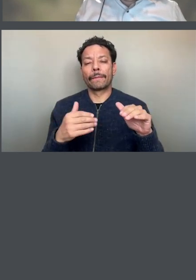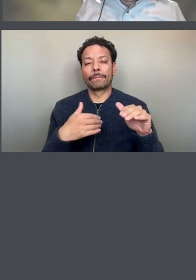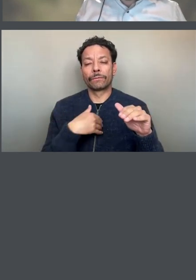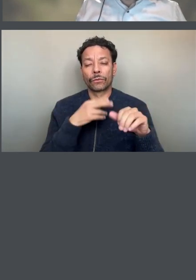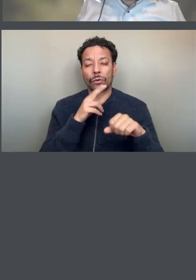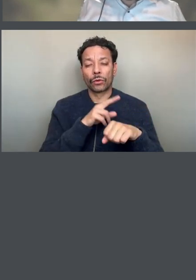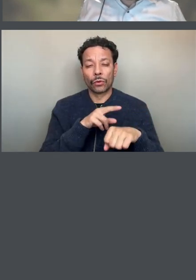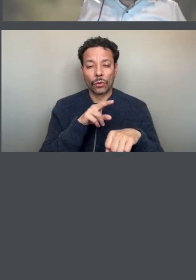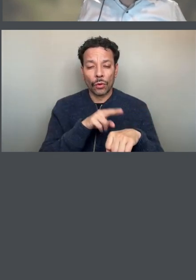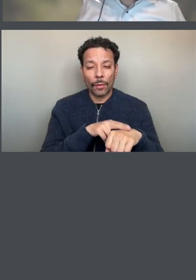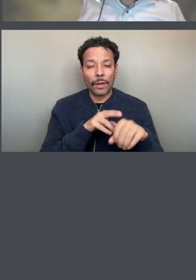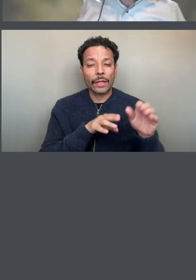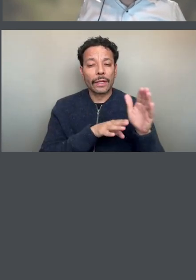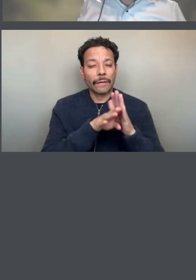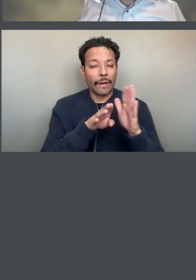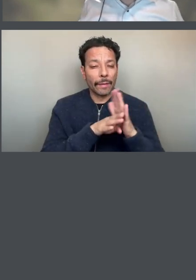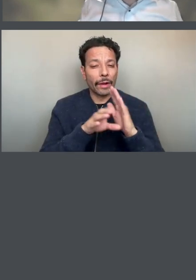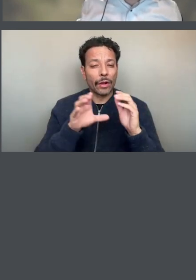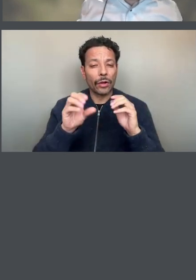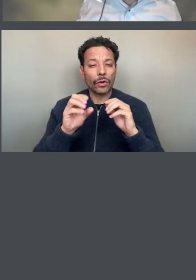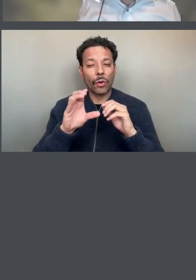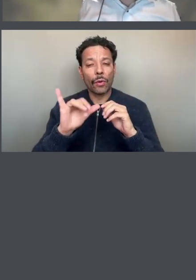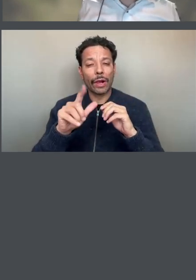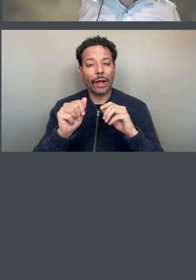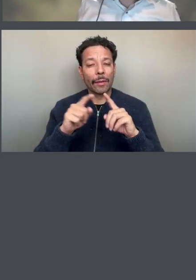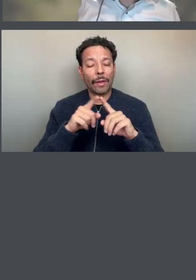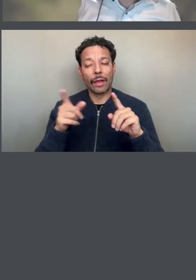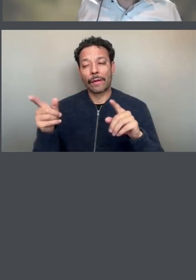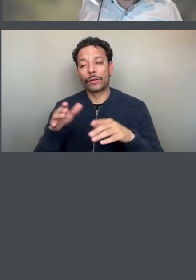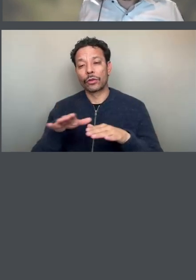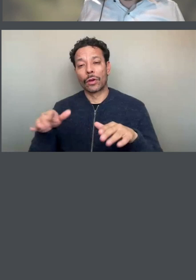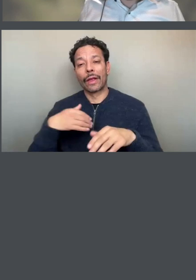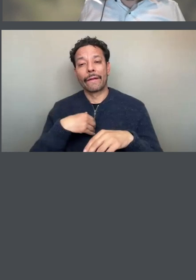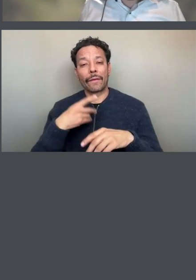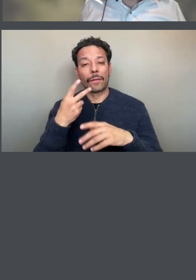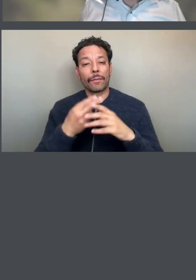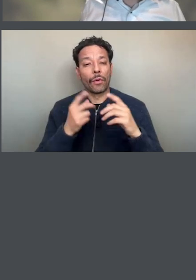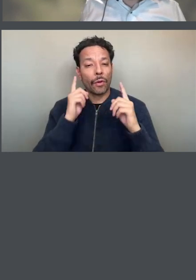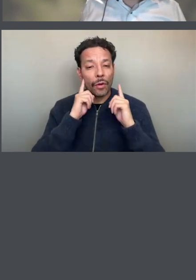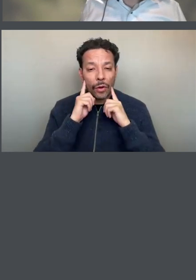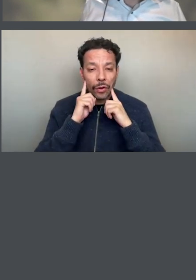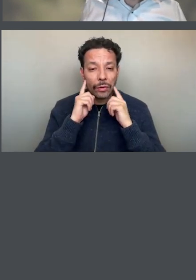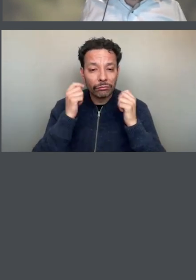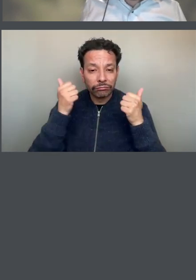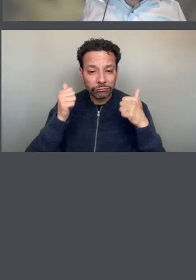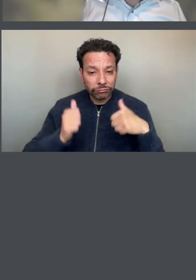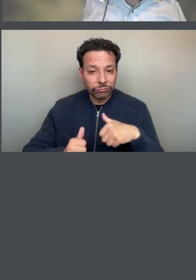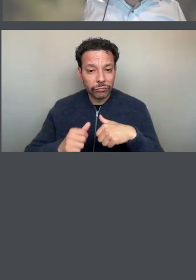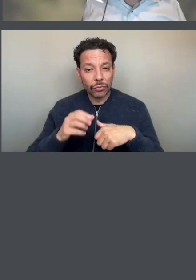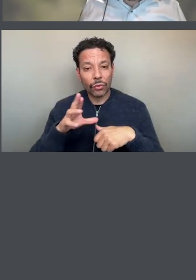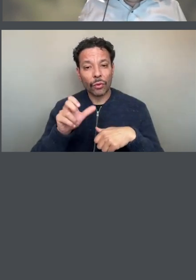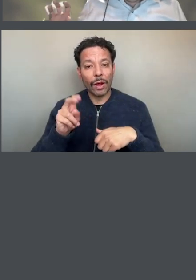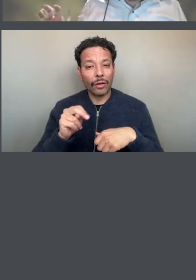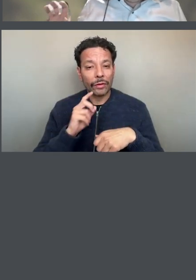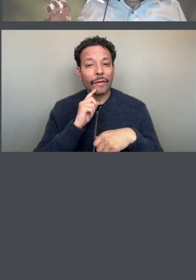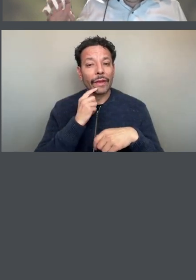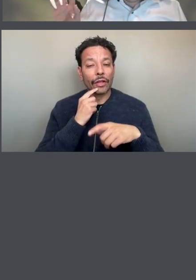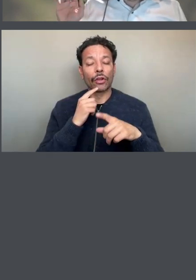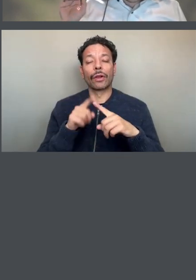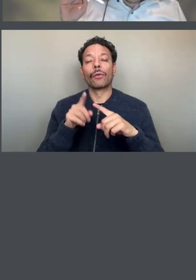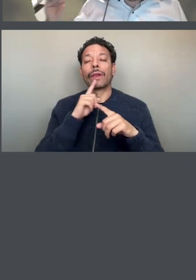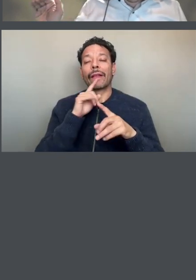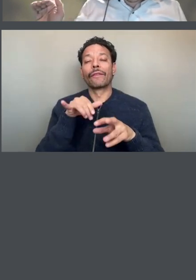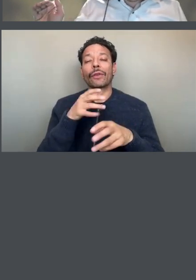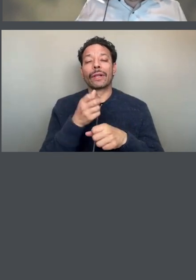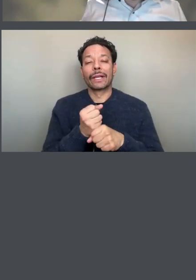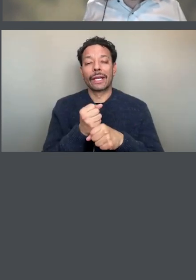pretty normally developed cochlea. Unlike children with bilateral severe profound sensory hearing loss, we really have to get